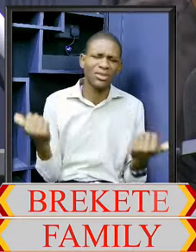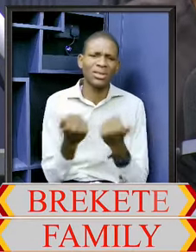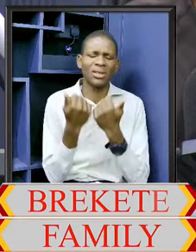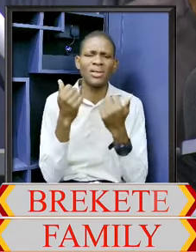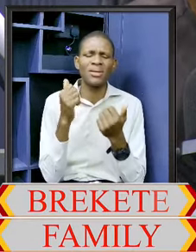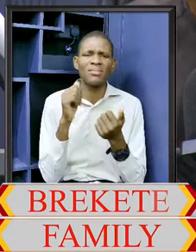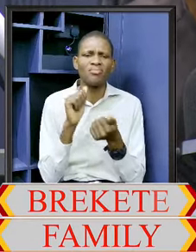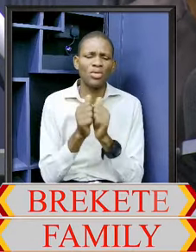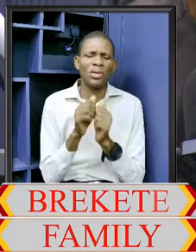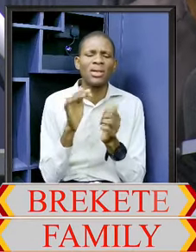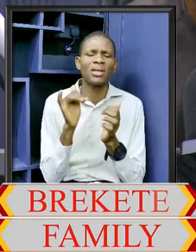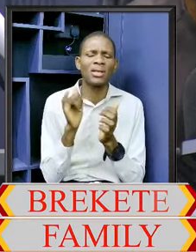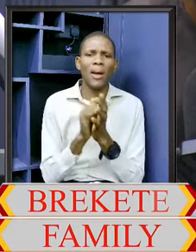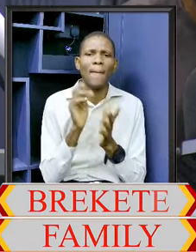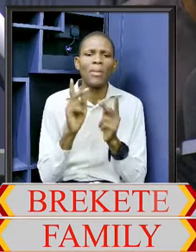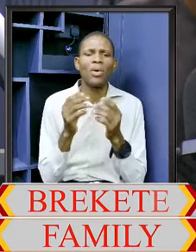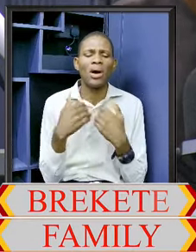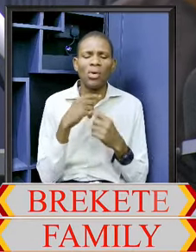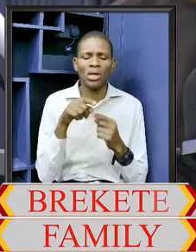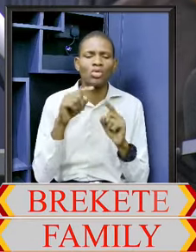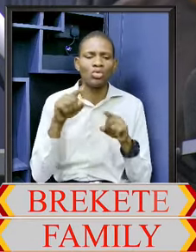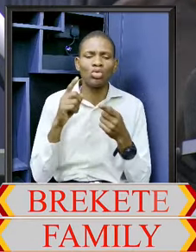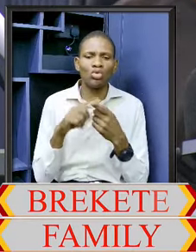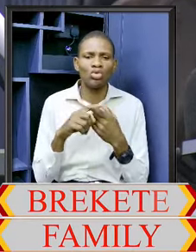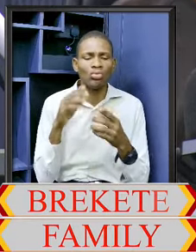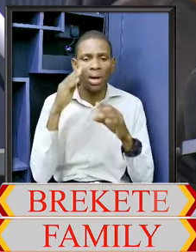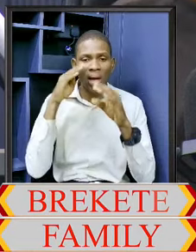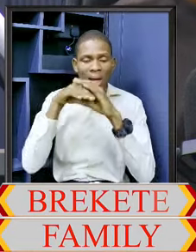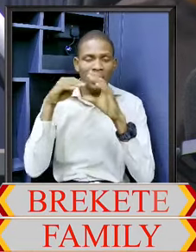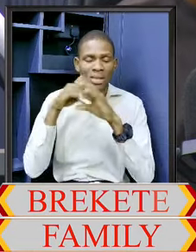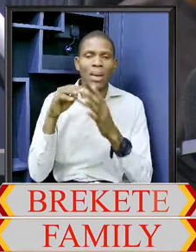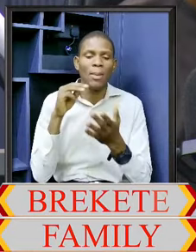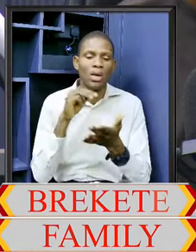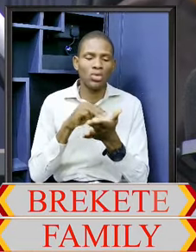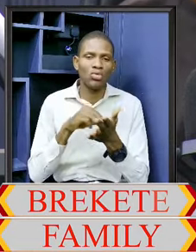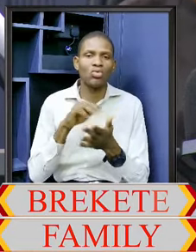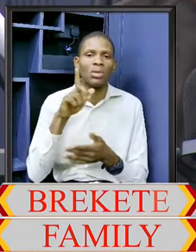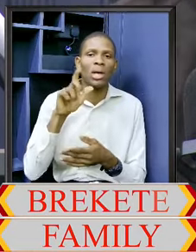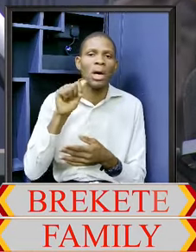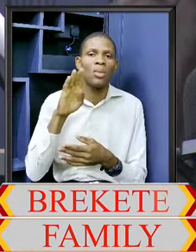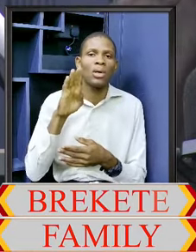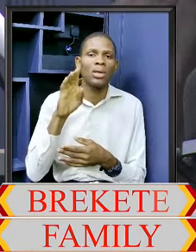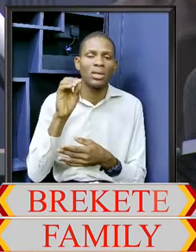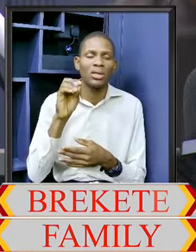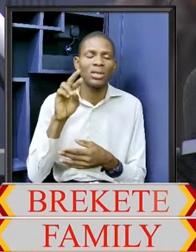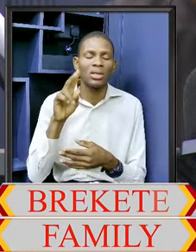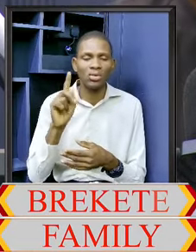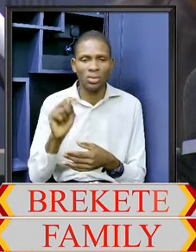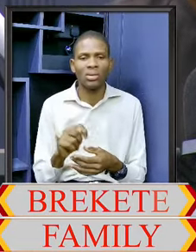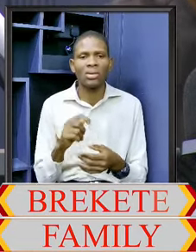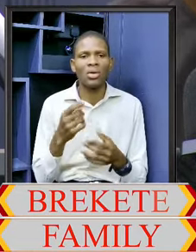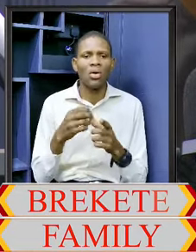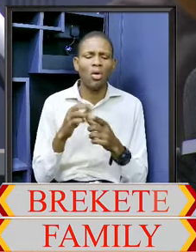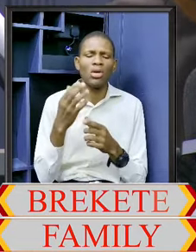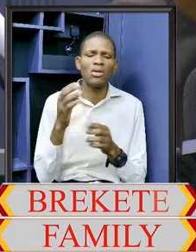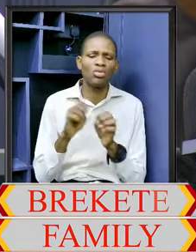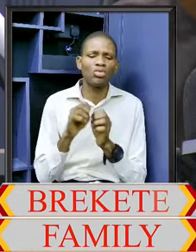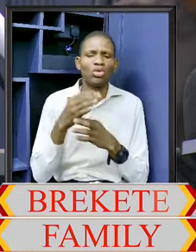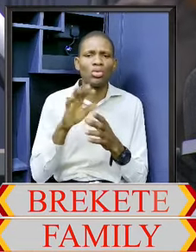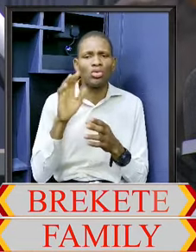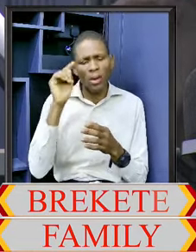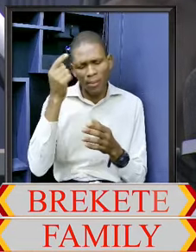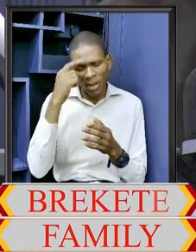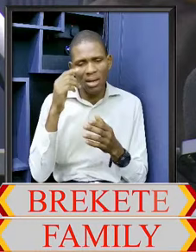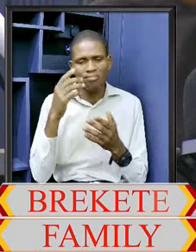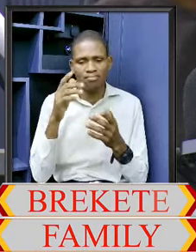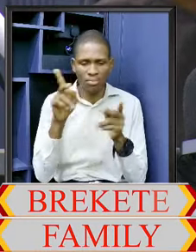assess medical laboratory services, the kind of also things where they see, where we say, even some government agencies and